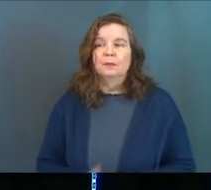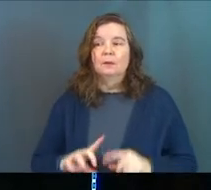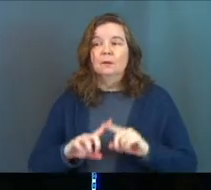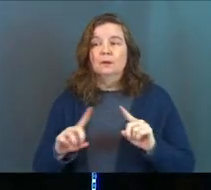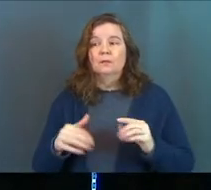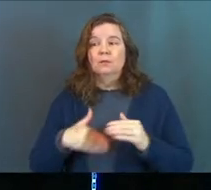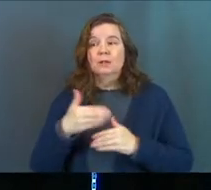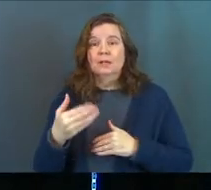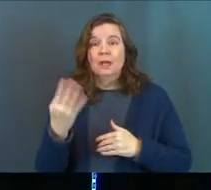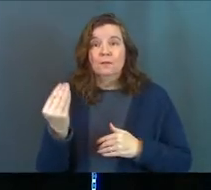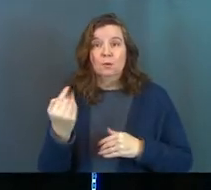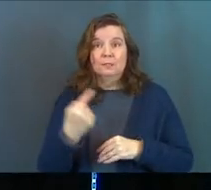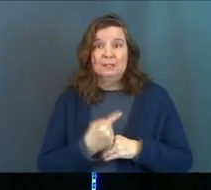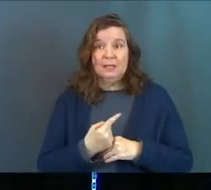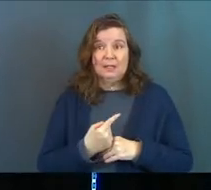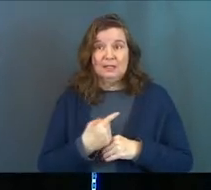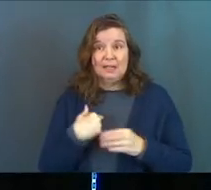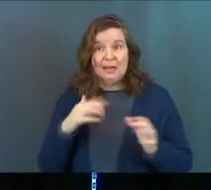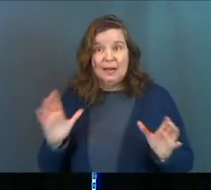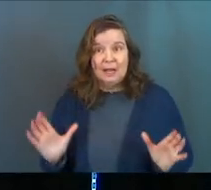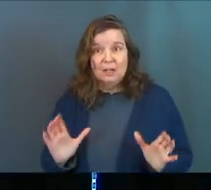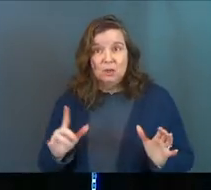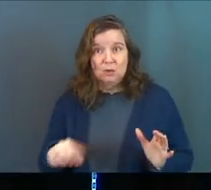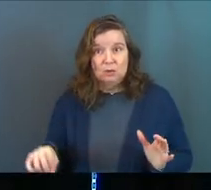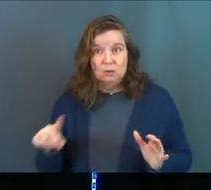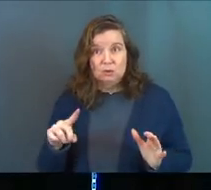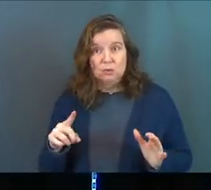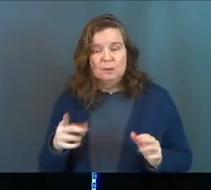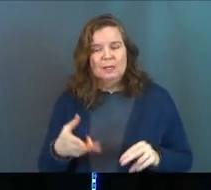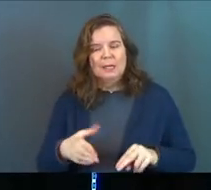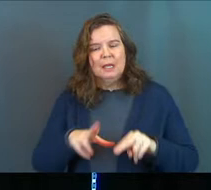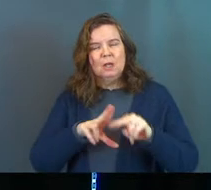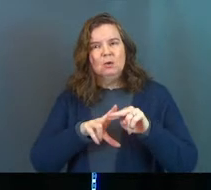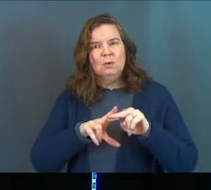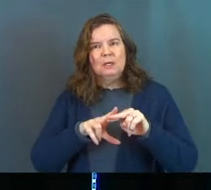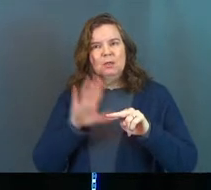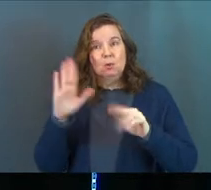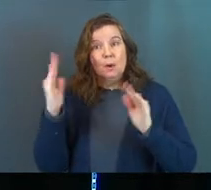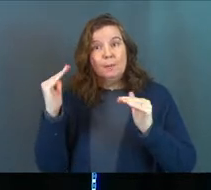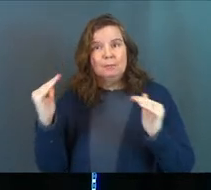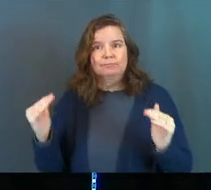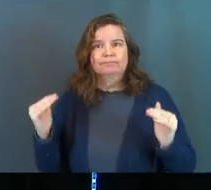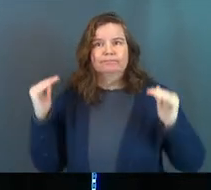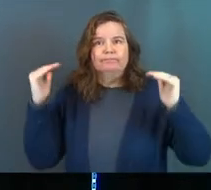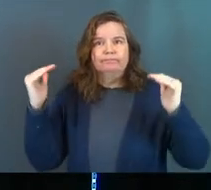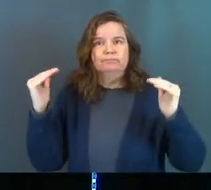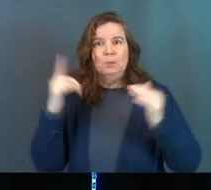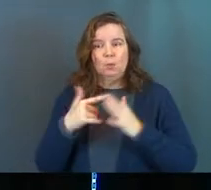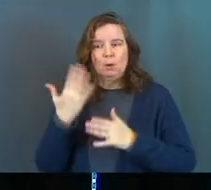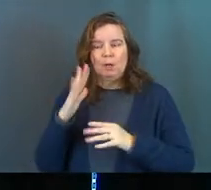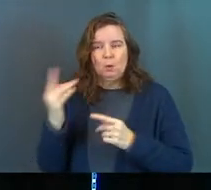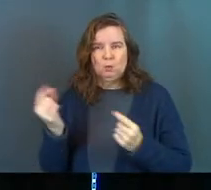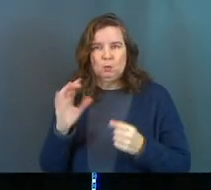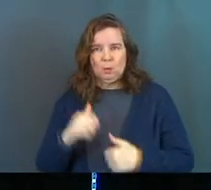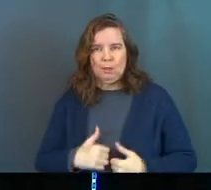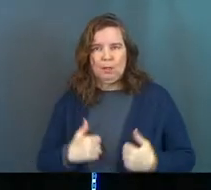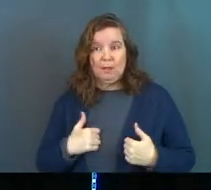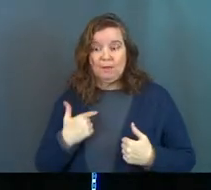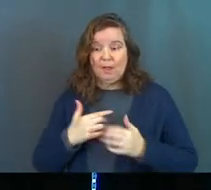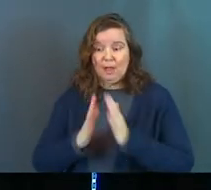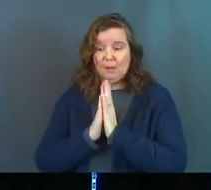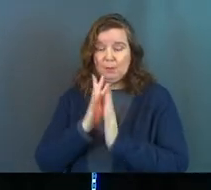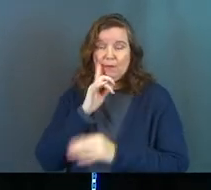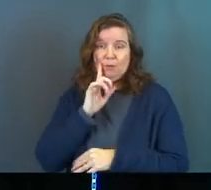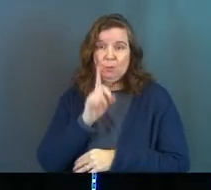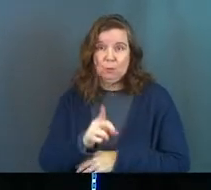But for the next 14 days, could I just encourage you, increase your expectations of what God is going to do in your life. I'm